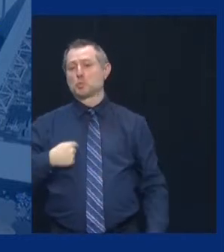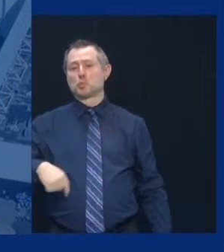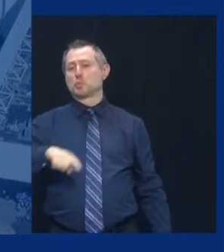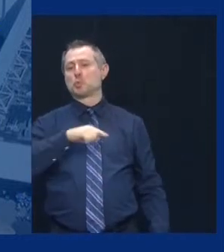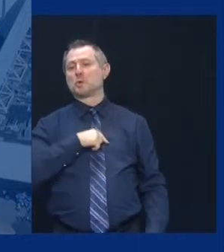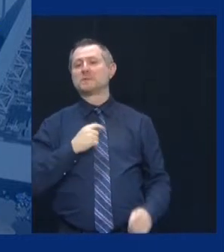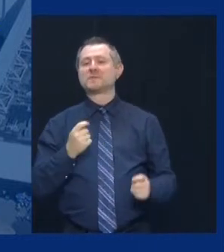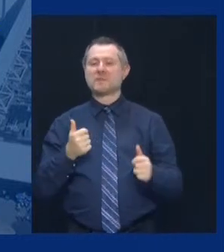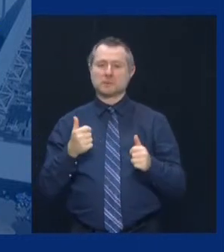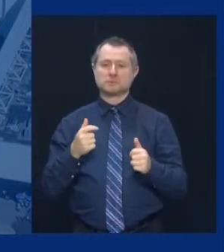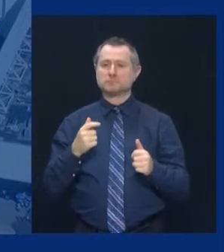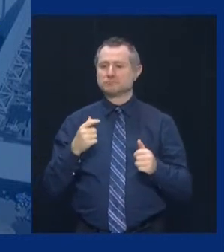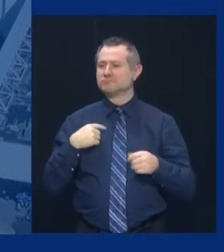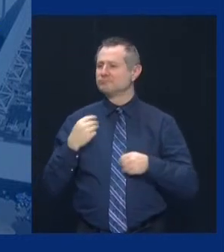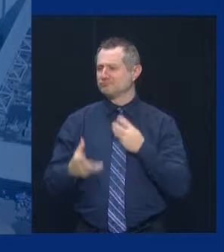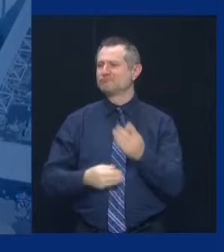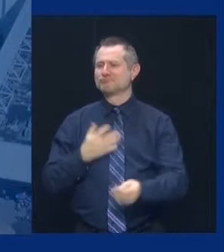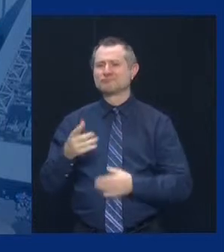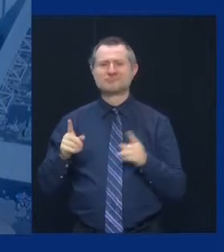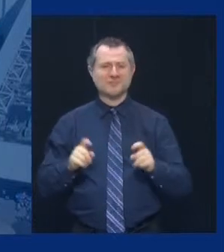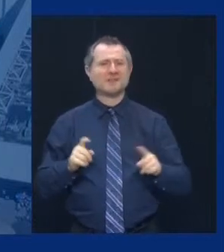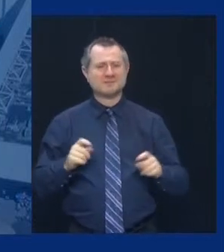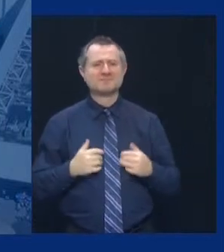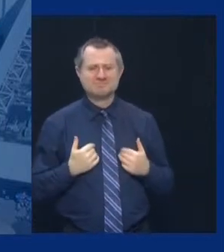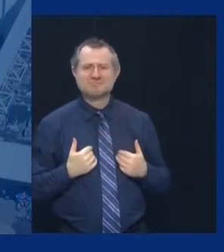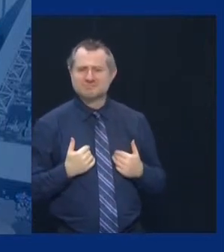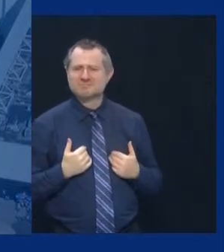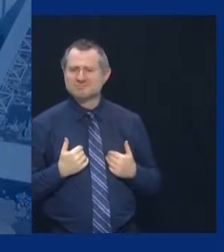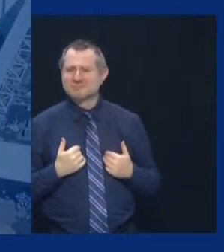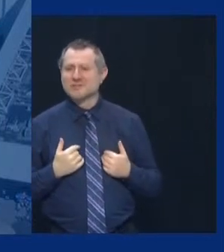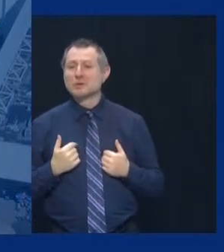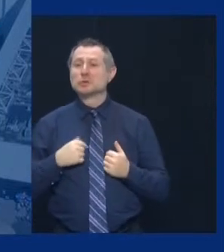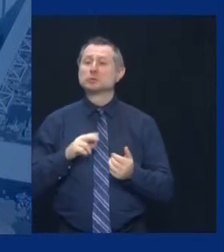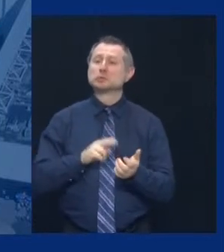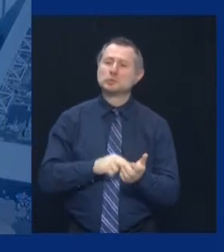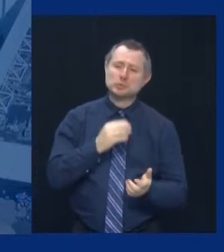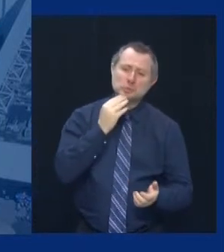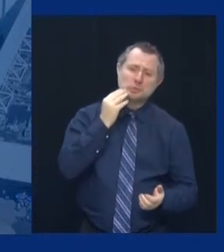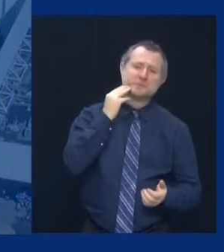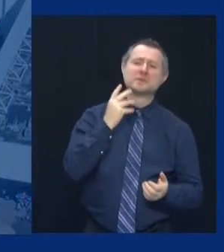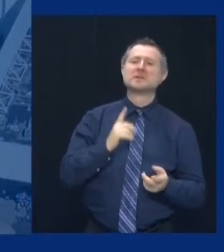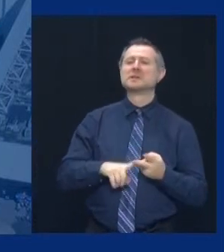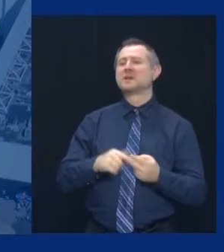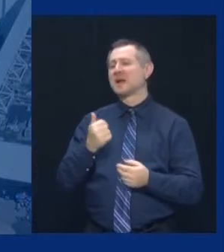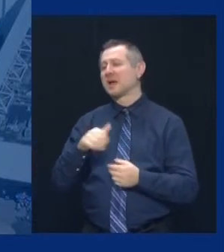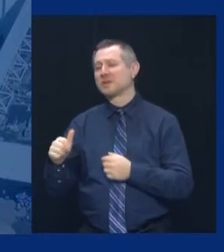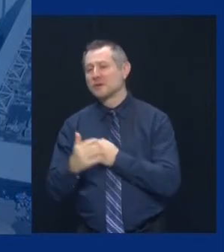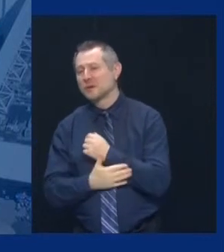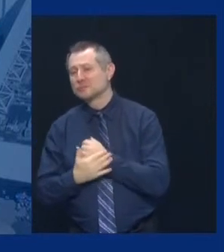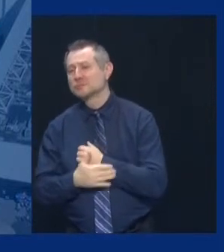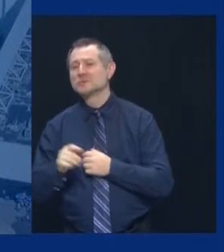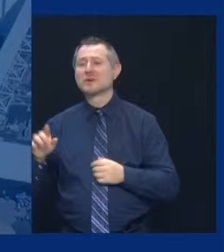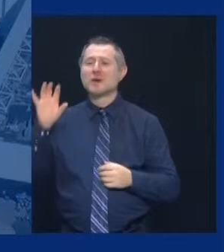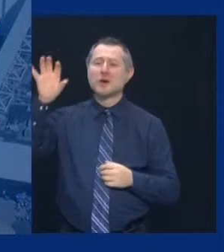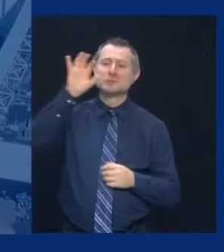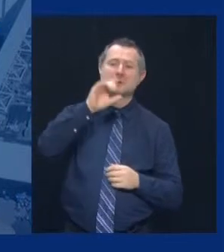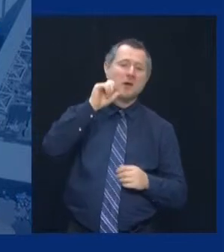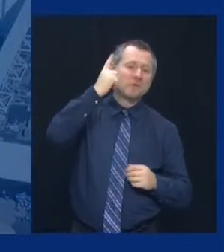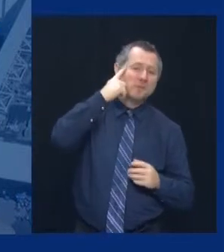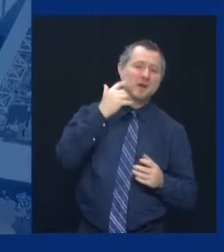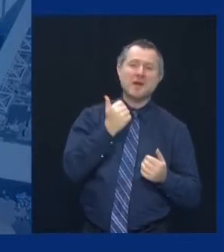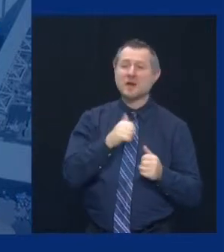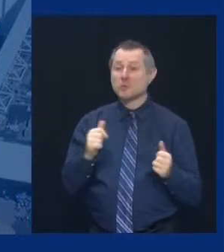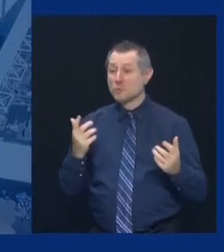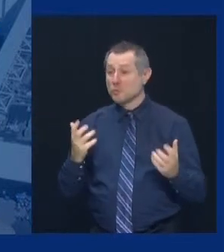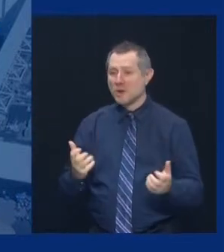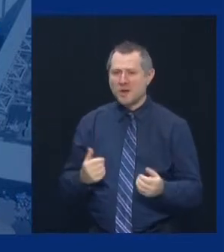testing that we provide to any nursing home, any county, any local government, free